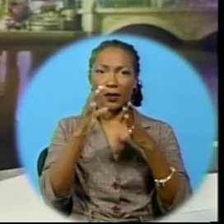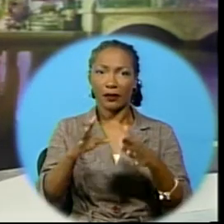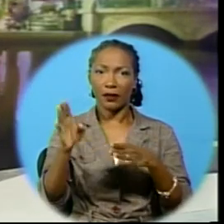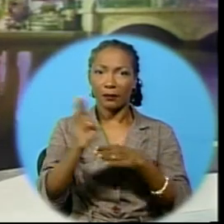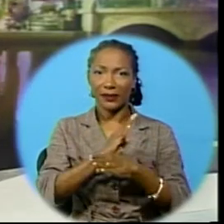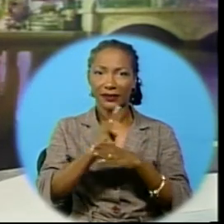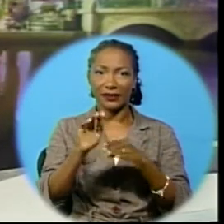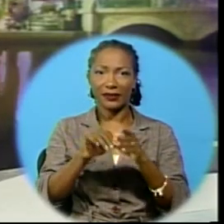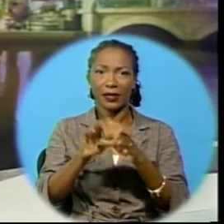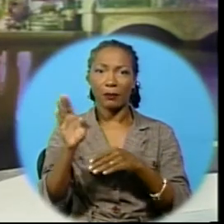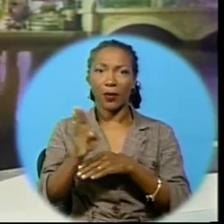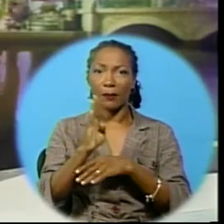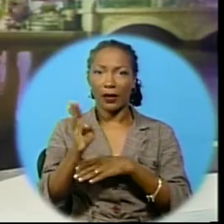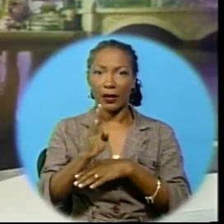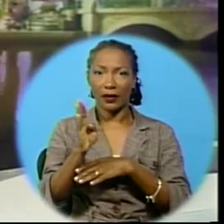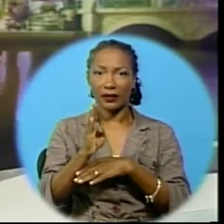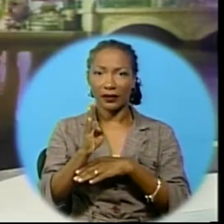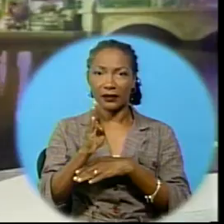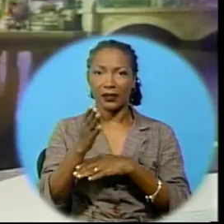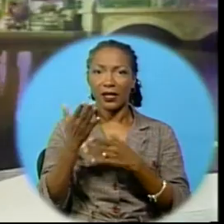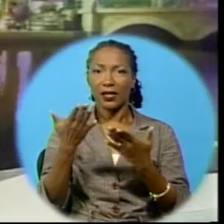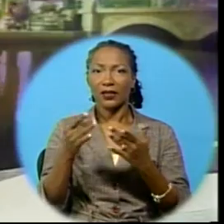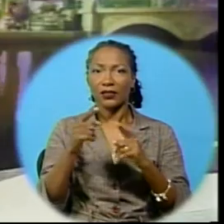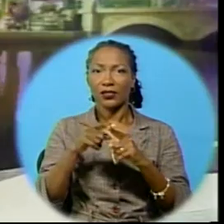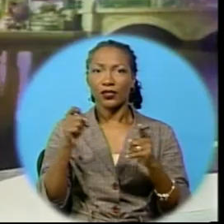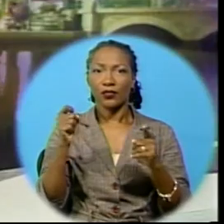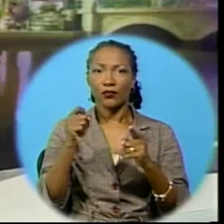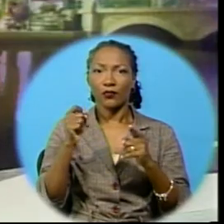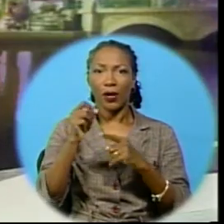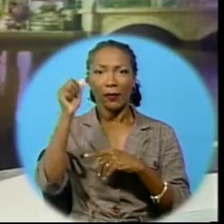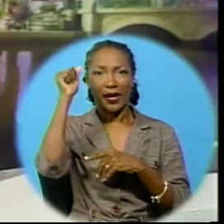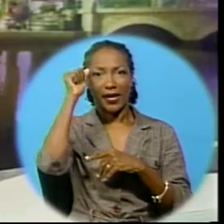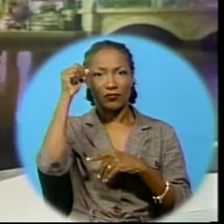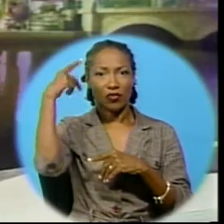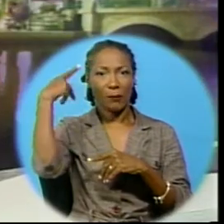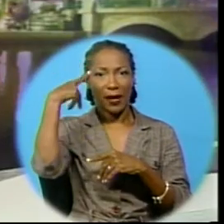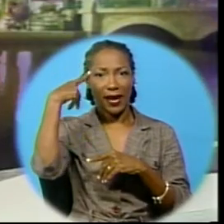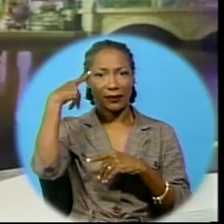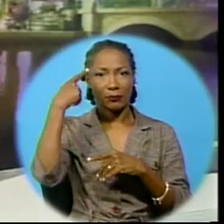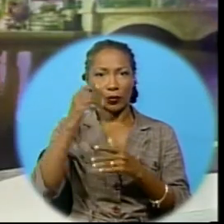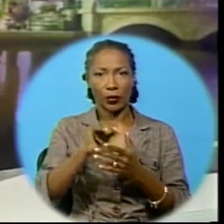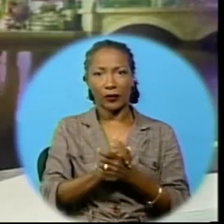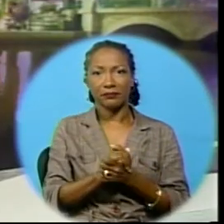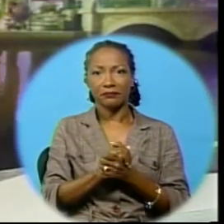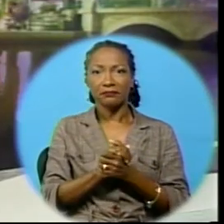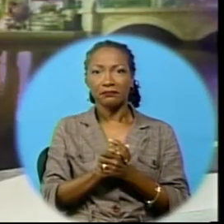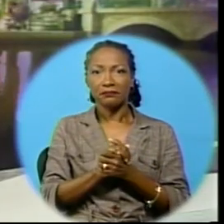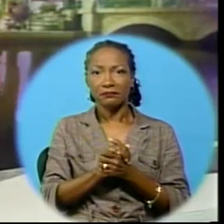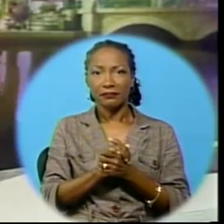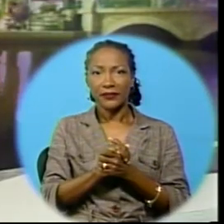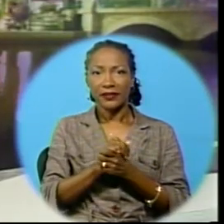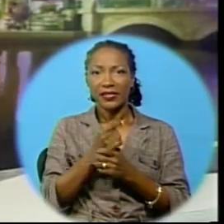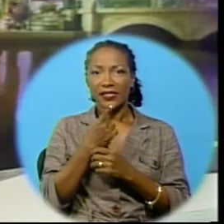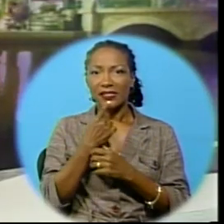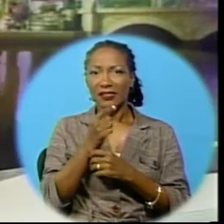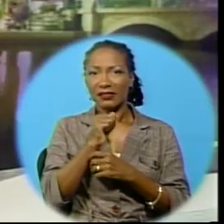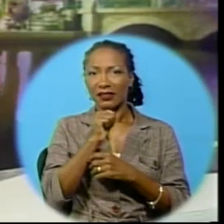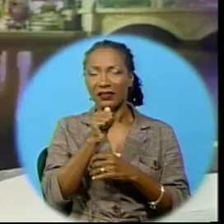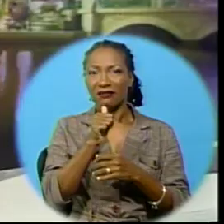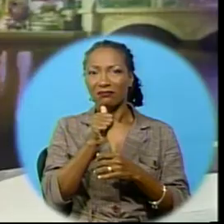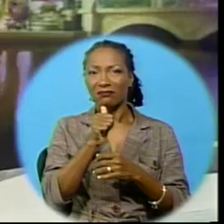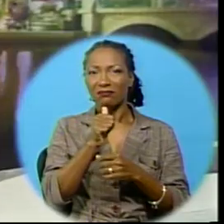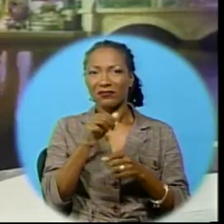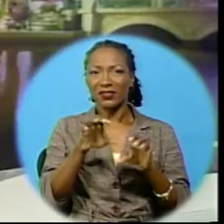from General Manager of the West India Biscuit Company, Wabisco, Adrian Padmore, who believes enough is not being done to maximize